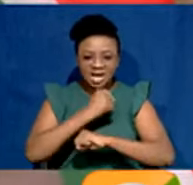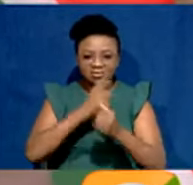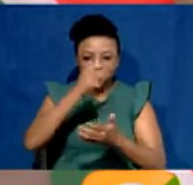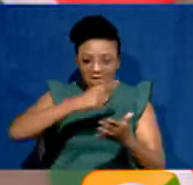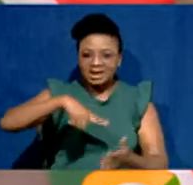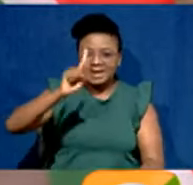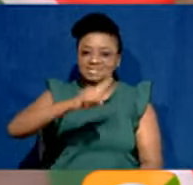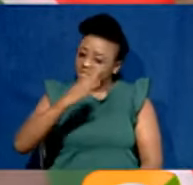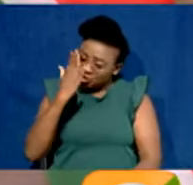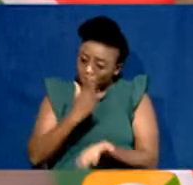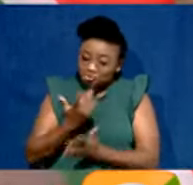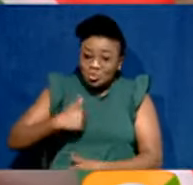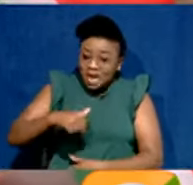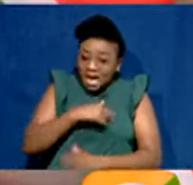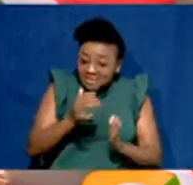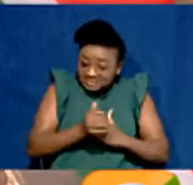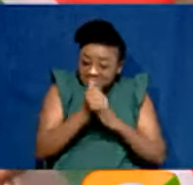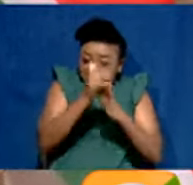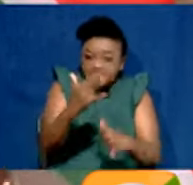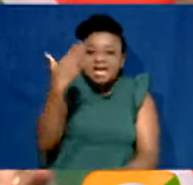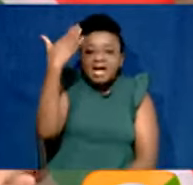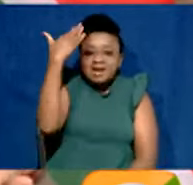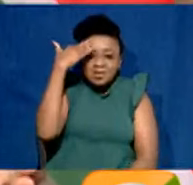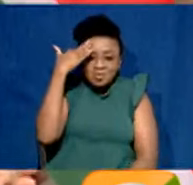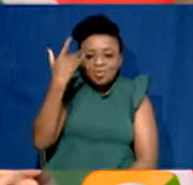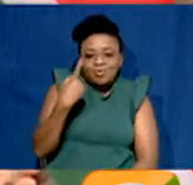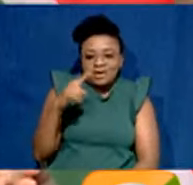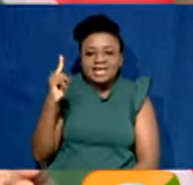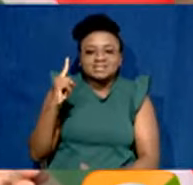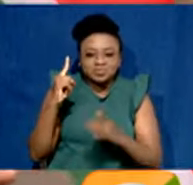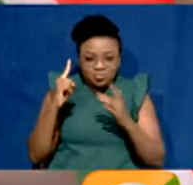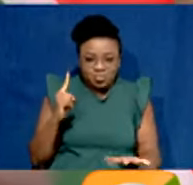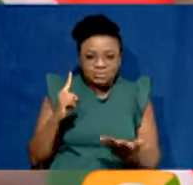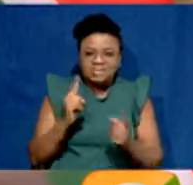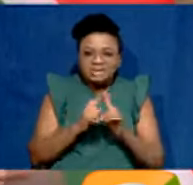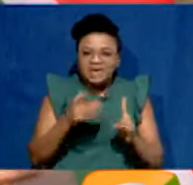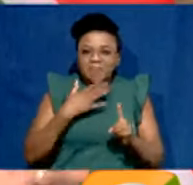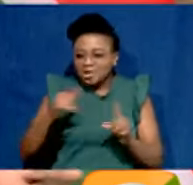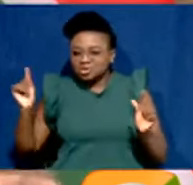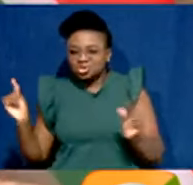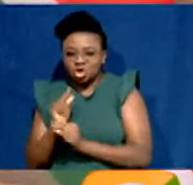right, but we want to do what is convenient. We want to